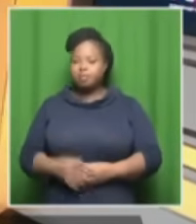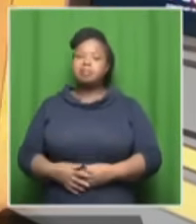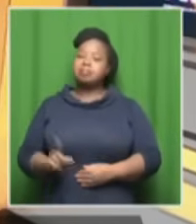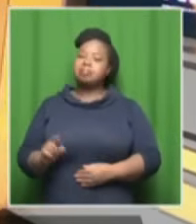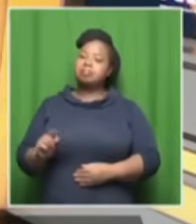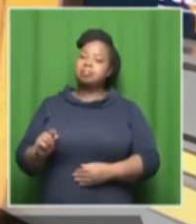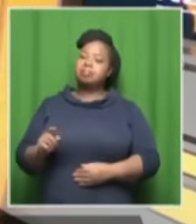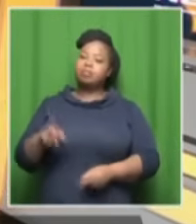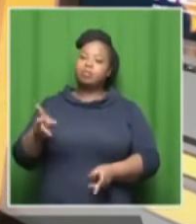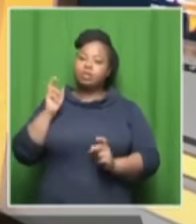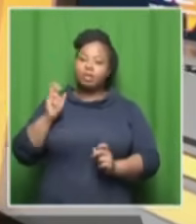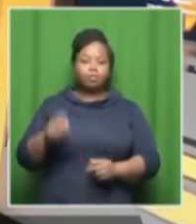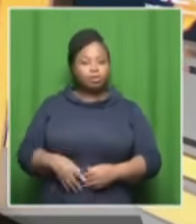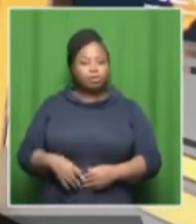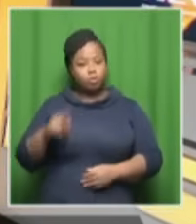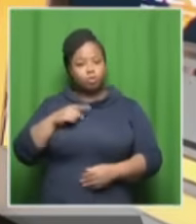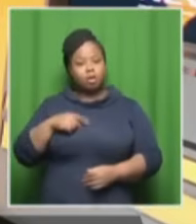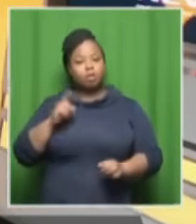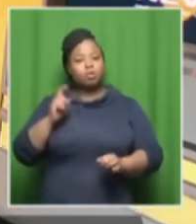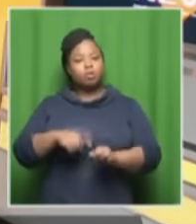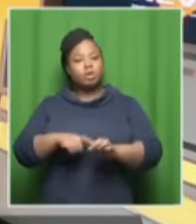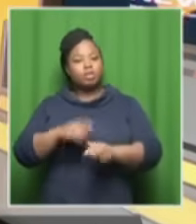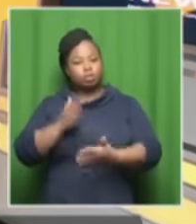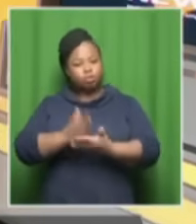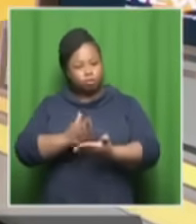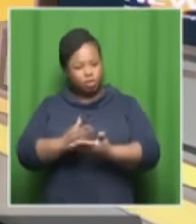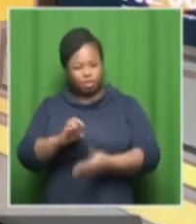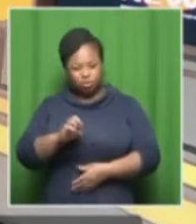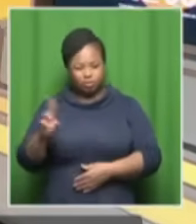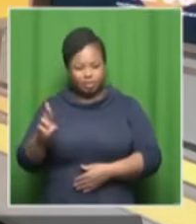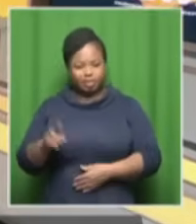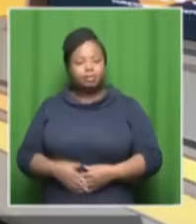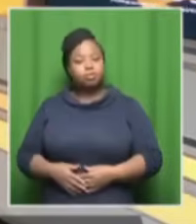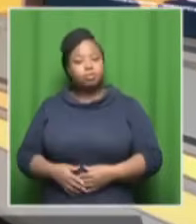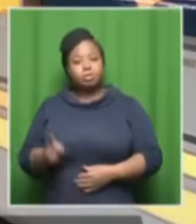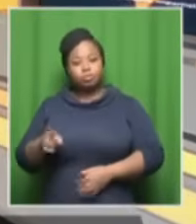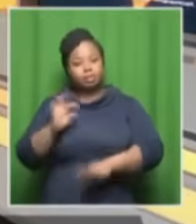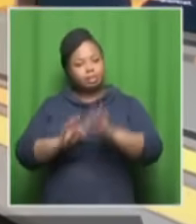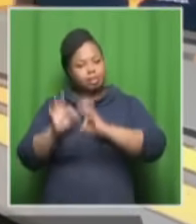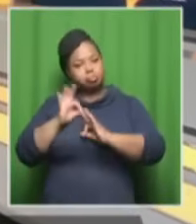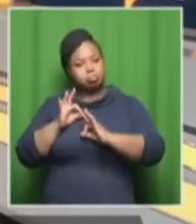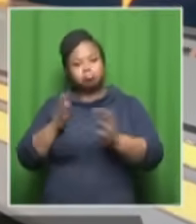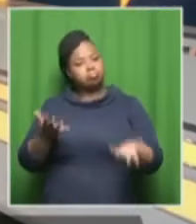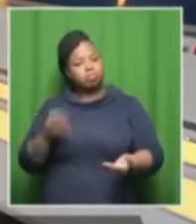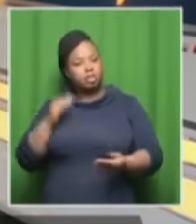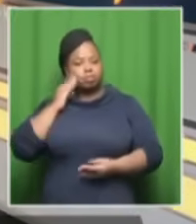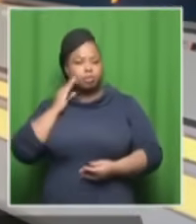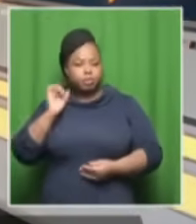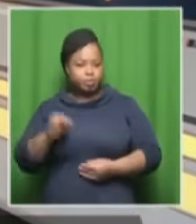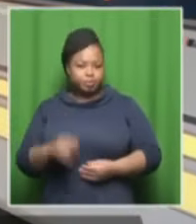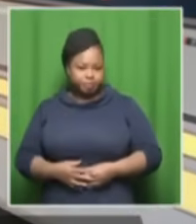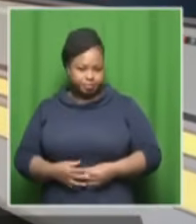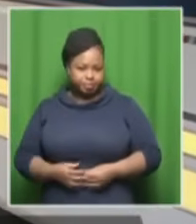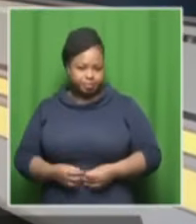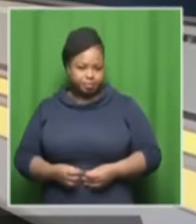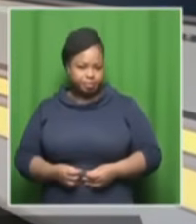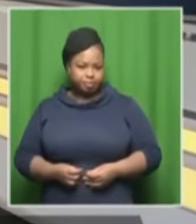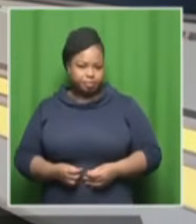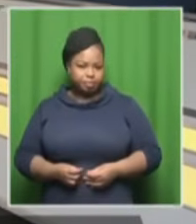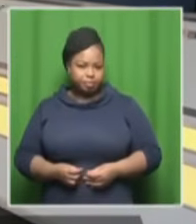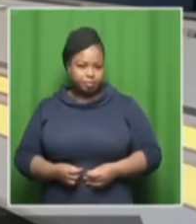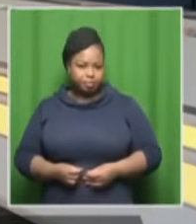quite interesting to hear about it. You're in quality assurance, and you're in the East Rand. Perhaps you talk to us about your experience.